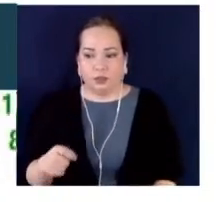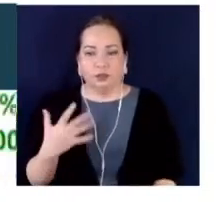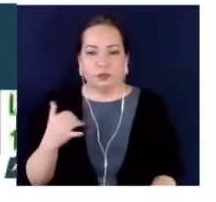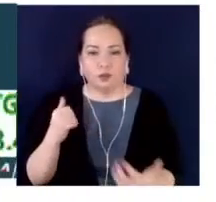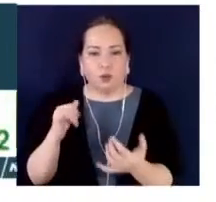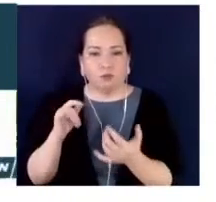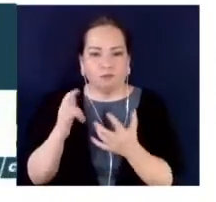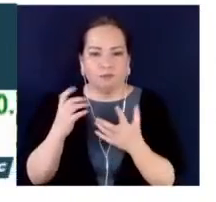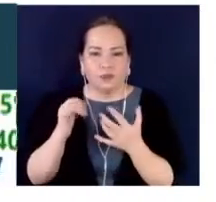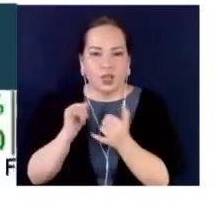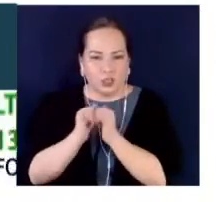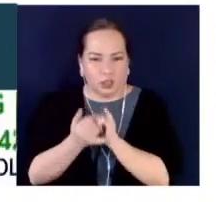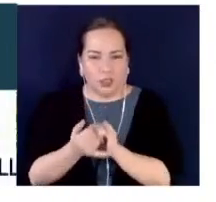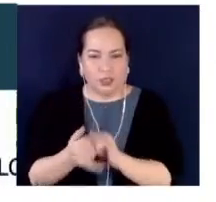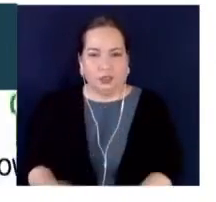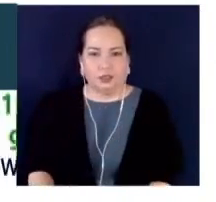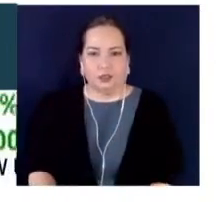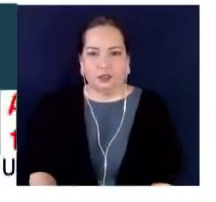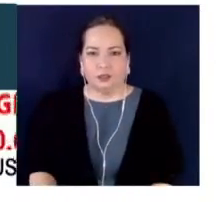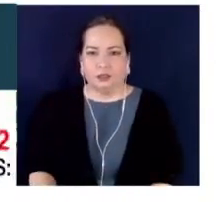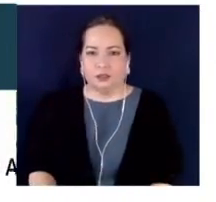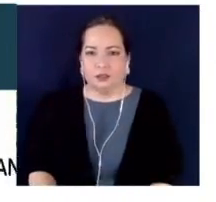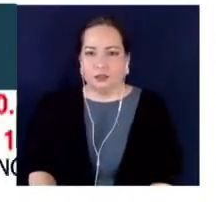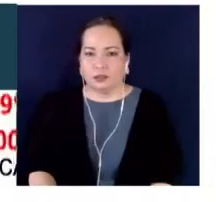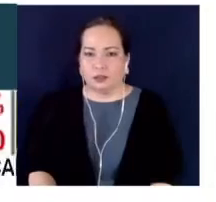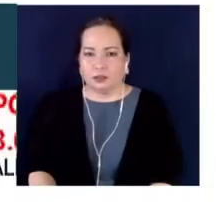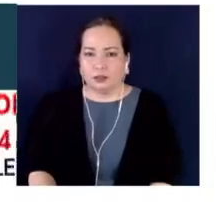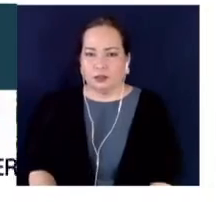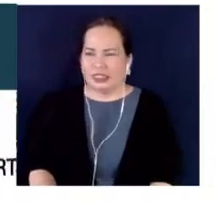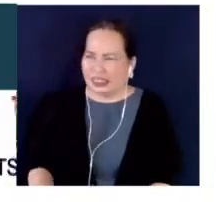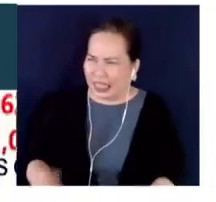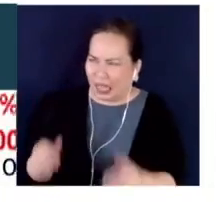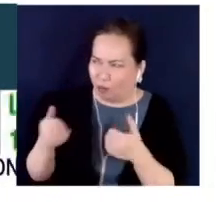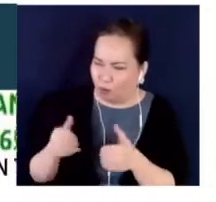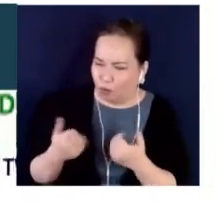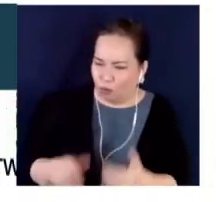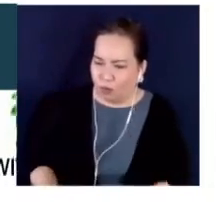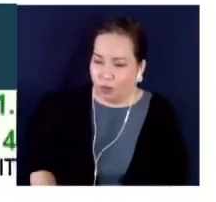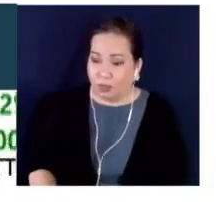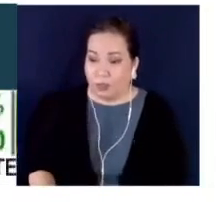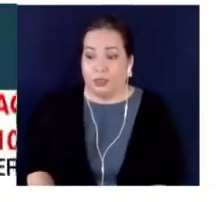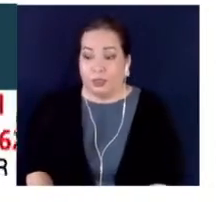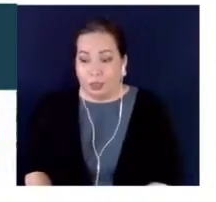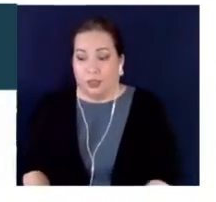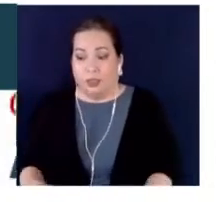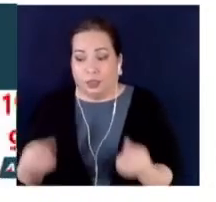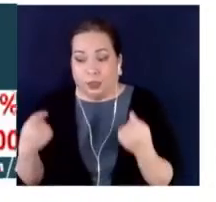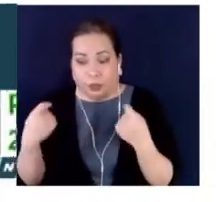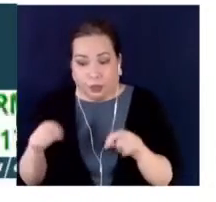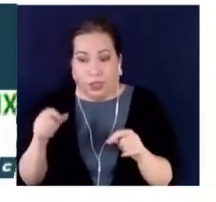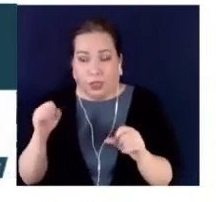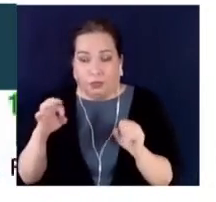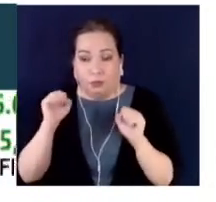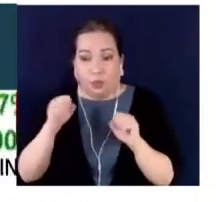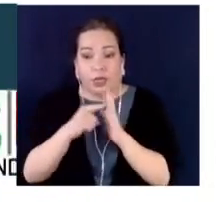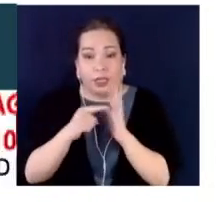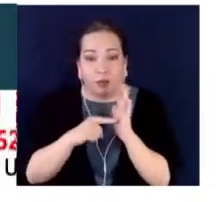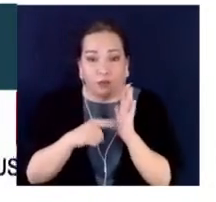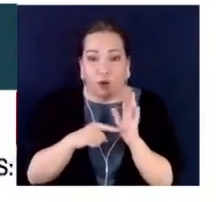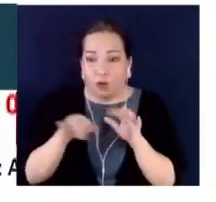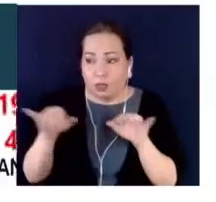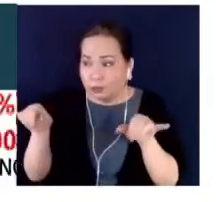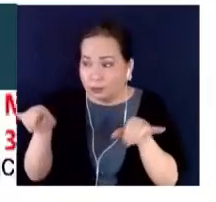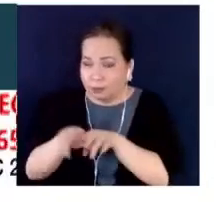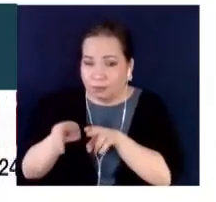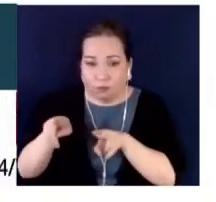this. How? Well, as much as possible, if we can afford the number of beds,